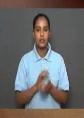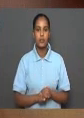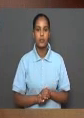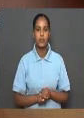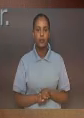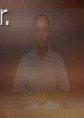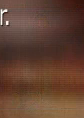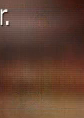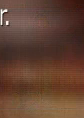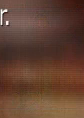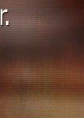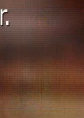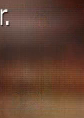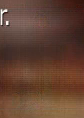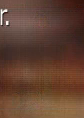Begin.